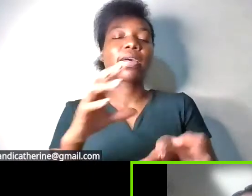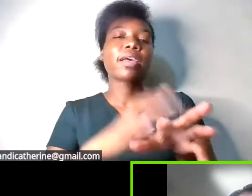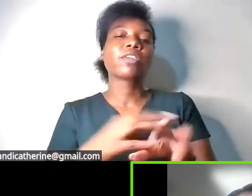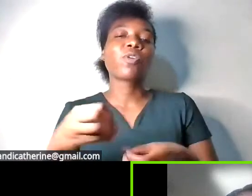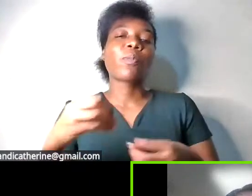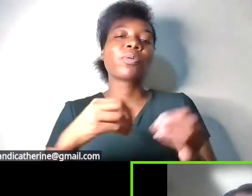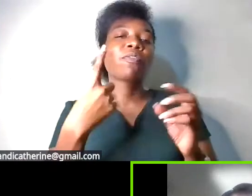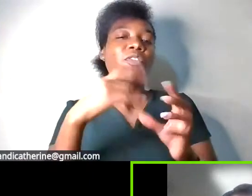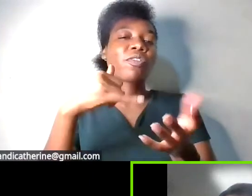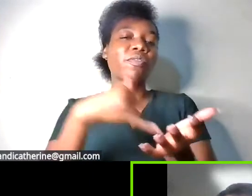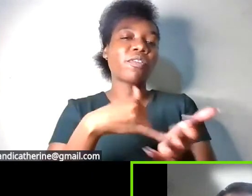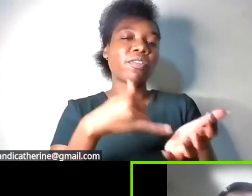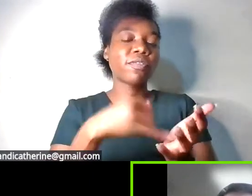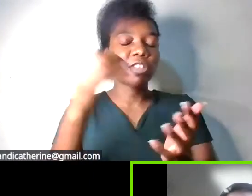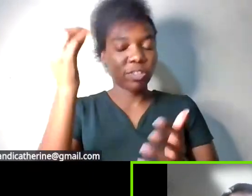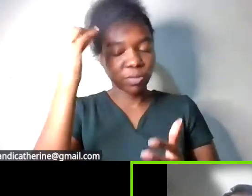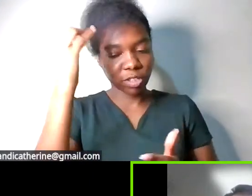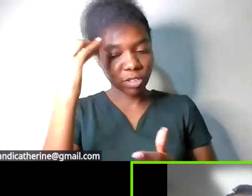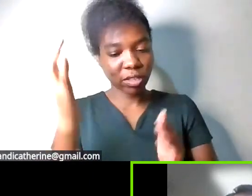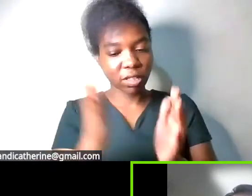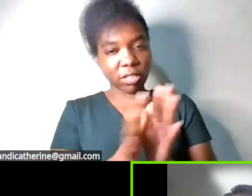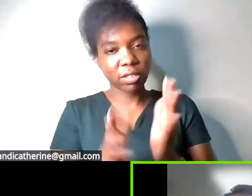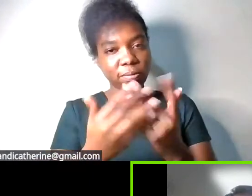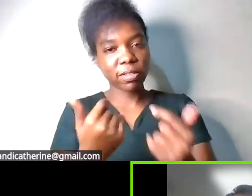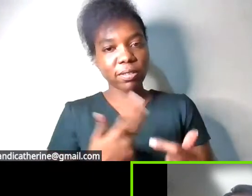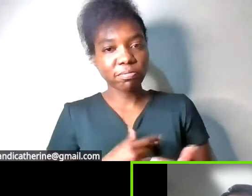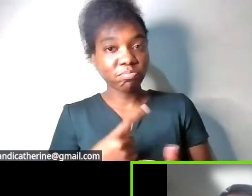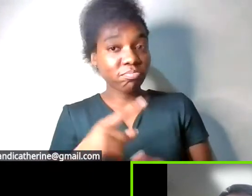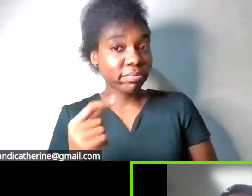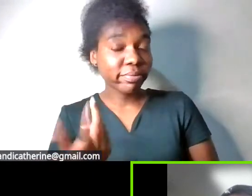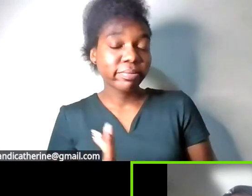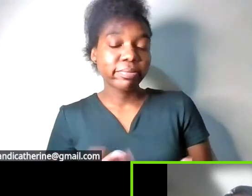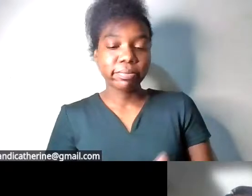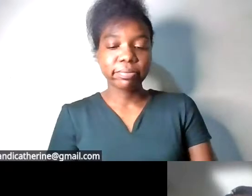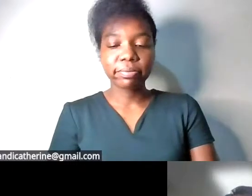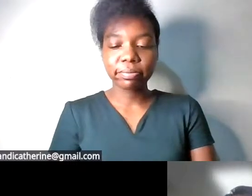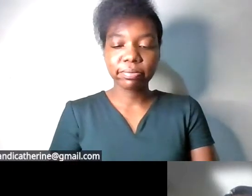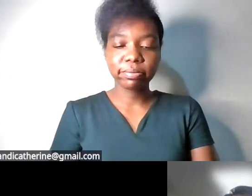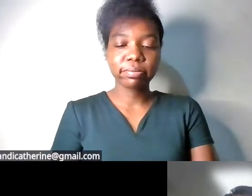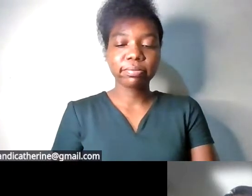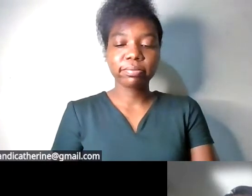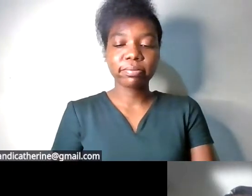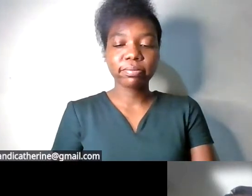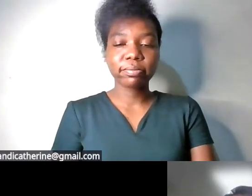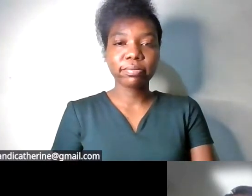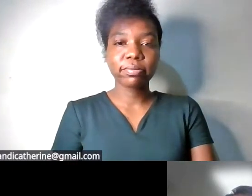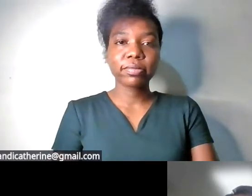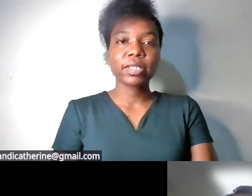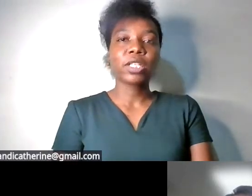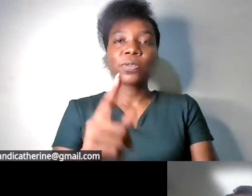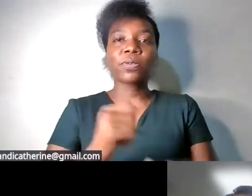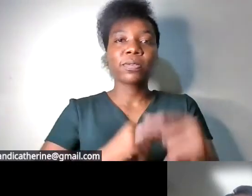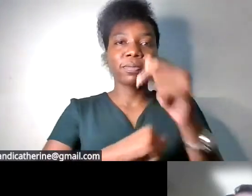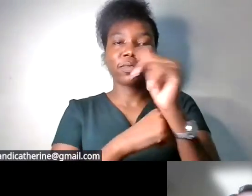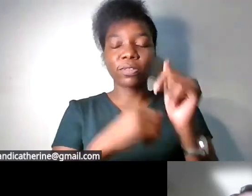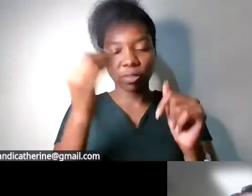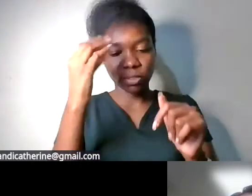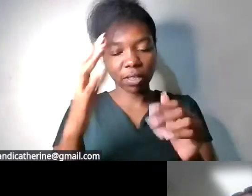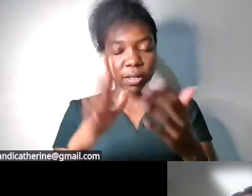proper education and give us a shot, right? So. And do you support the students to apply to universities? That's